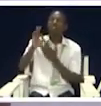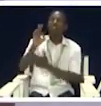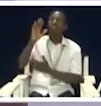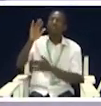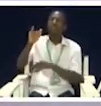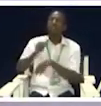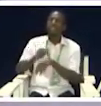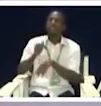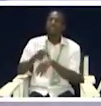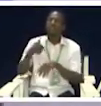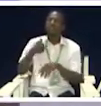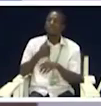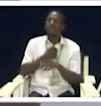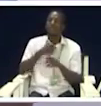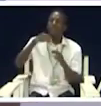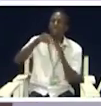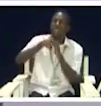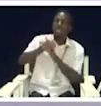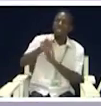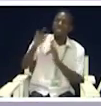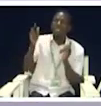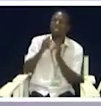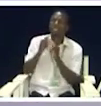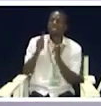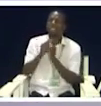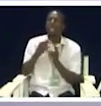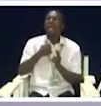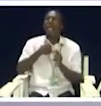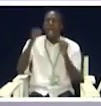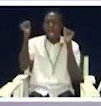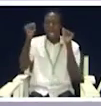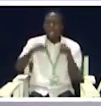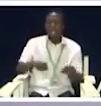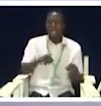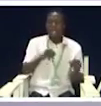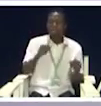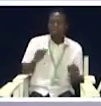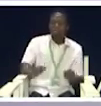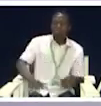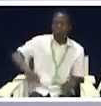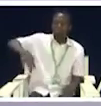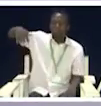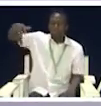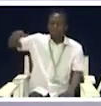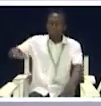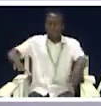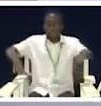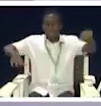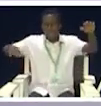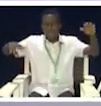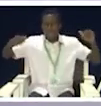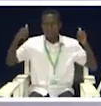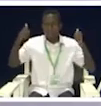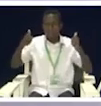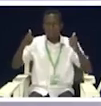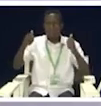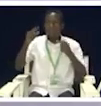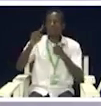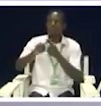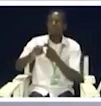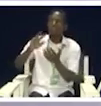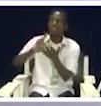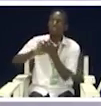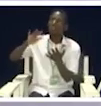just realized immediately we entered the gate, I could move my right hand, I could move my leg, and I was like, God, what's going on? To the glory of God,